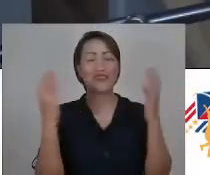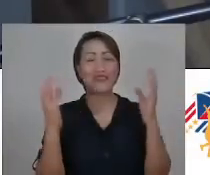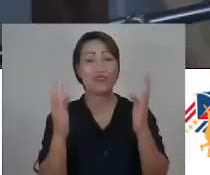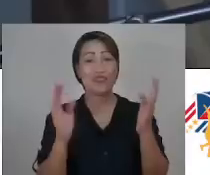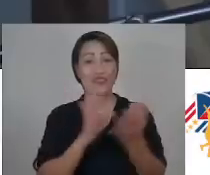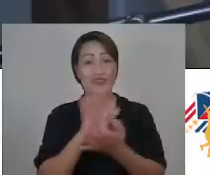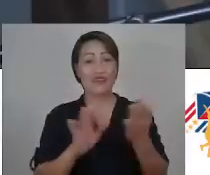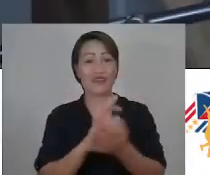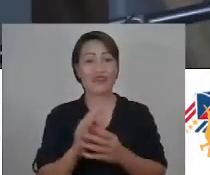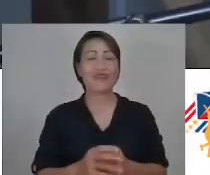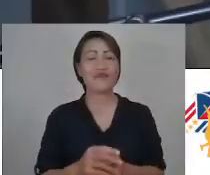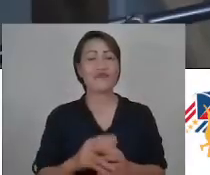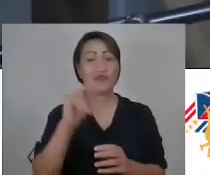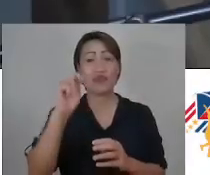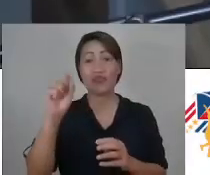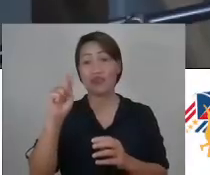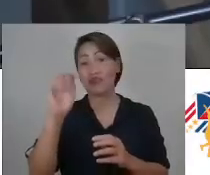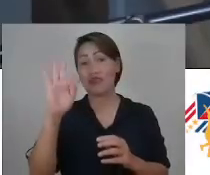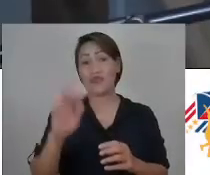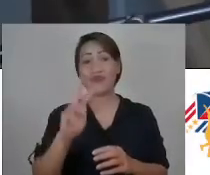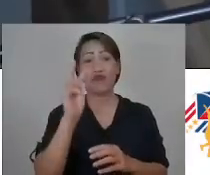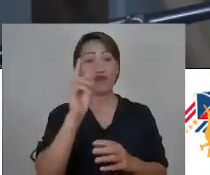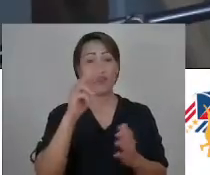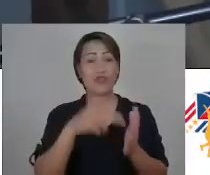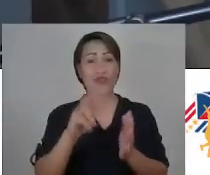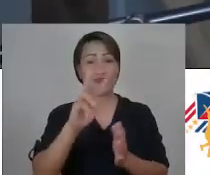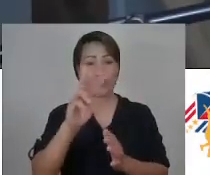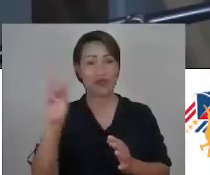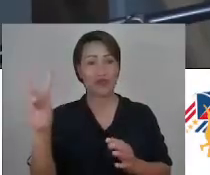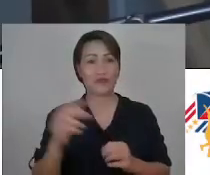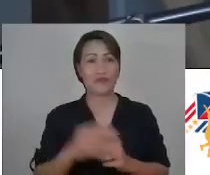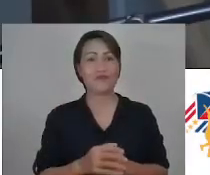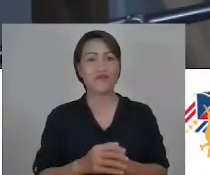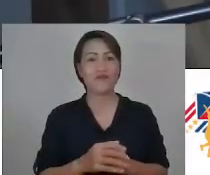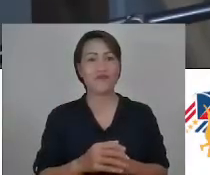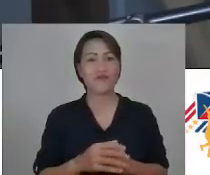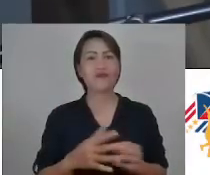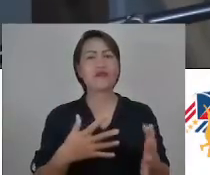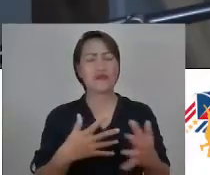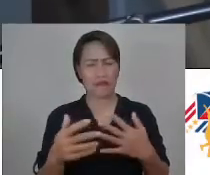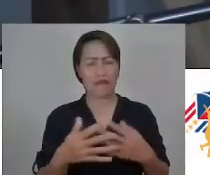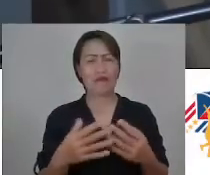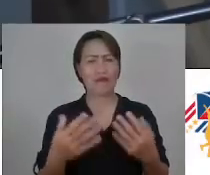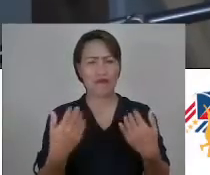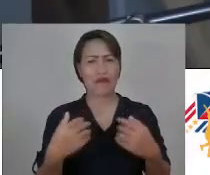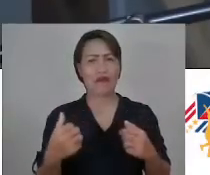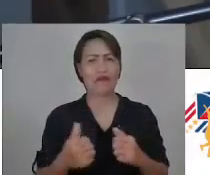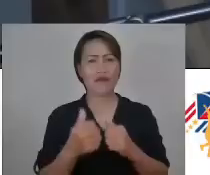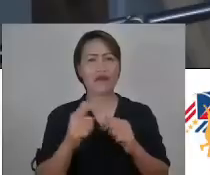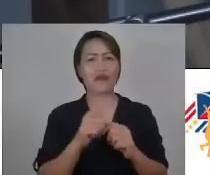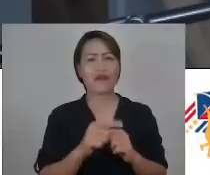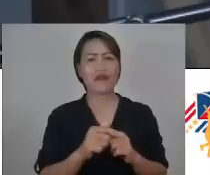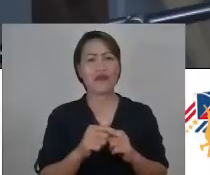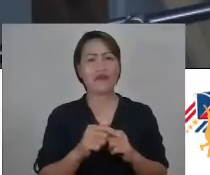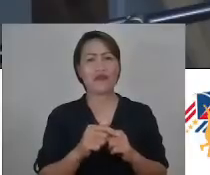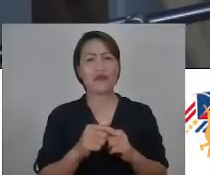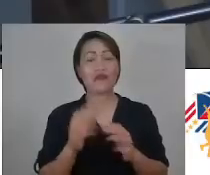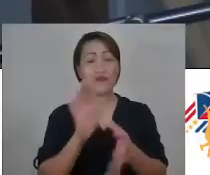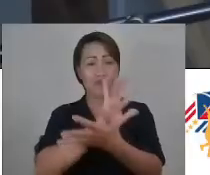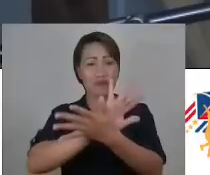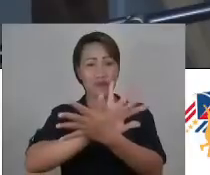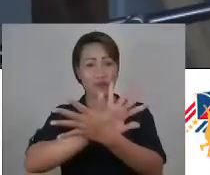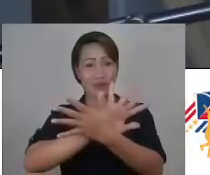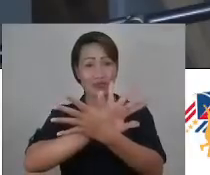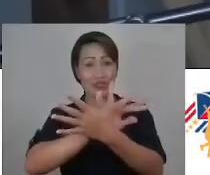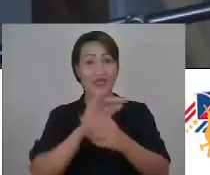2022. Despite the existence of an alert level brought about by COVID-19, the